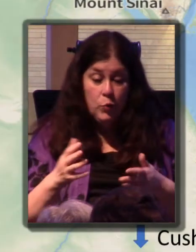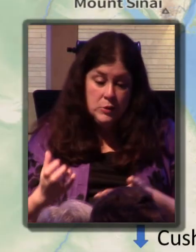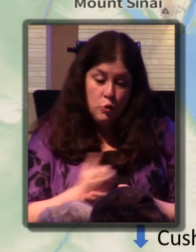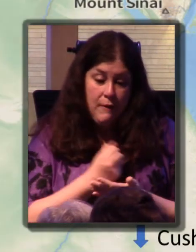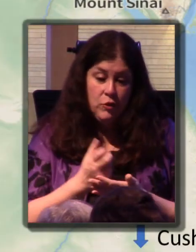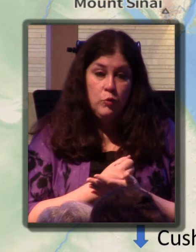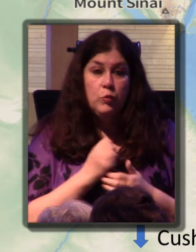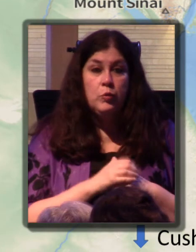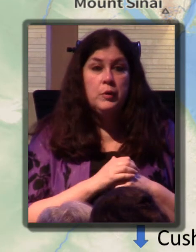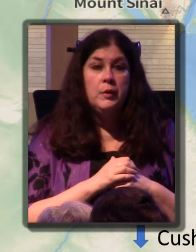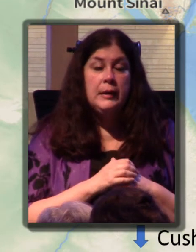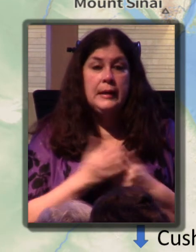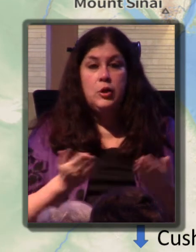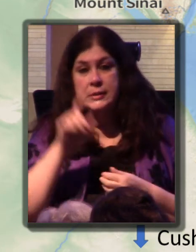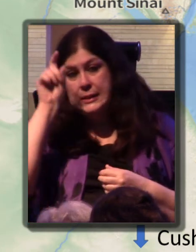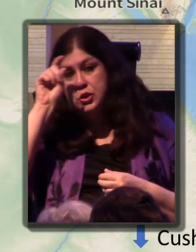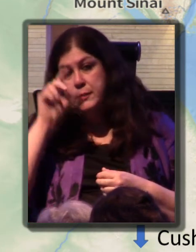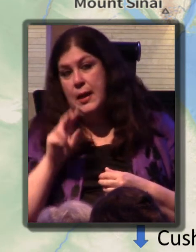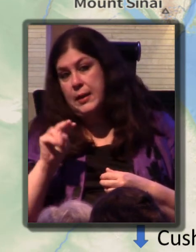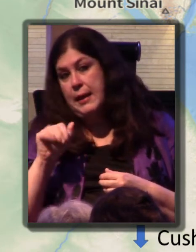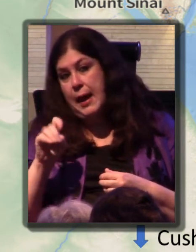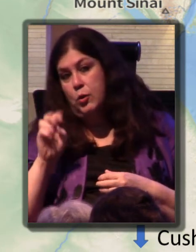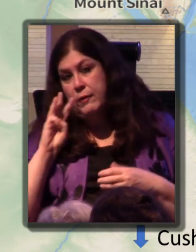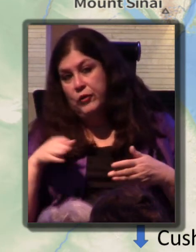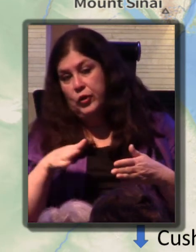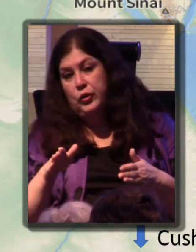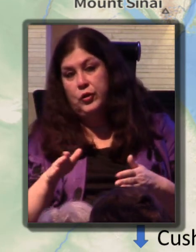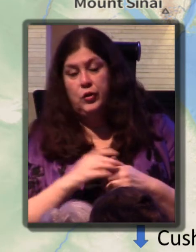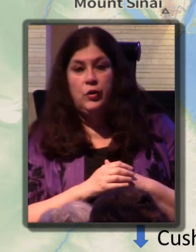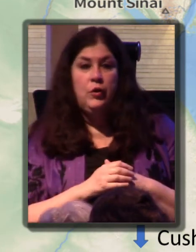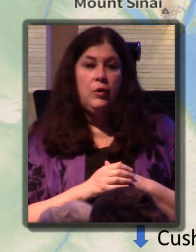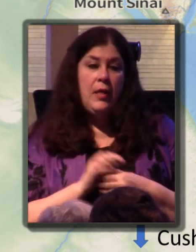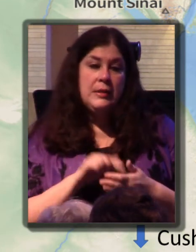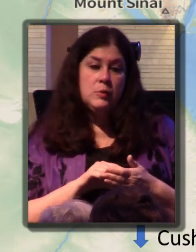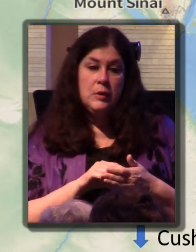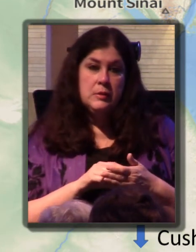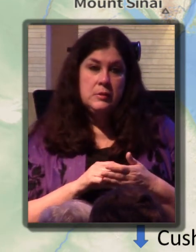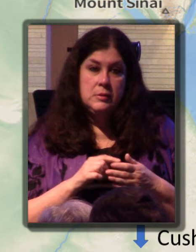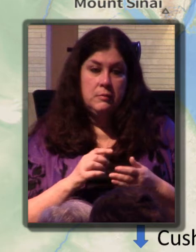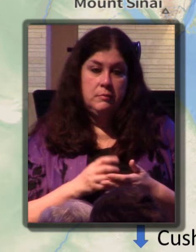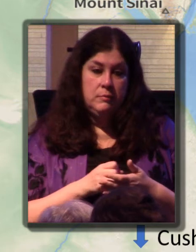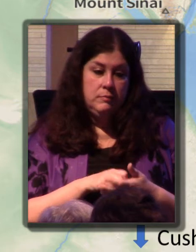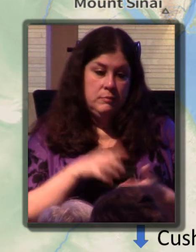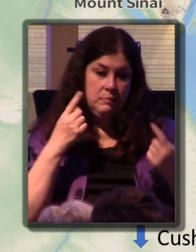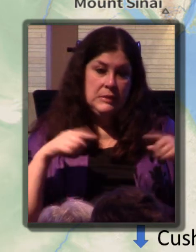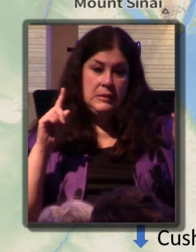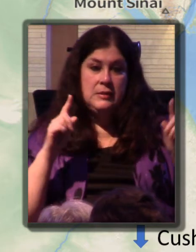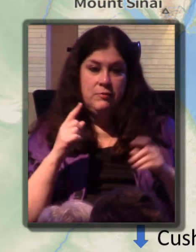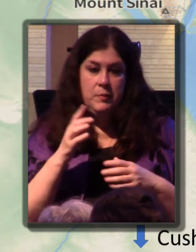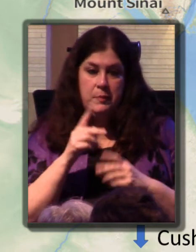her revenue. And so here's Egypt, and this is the Nile here. And this was the breadbasket of much of